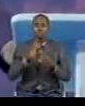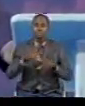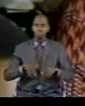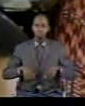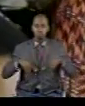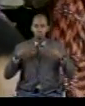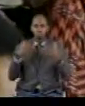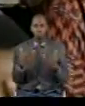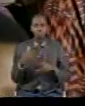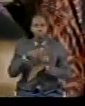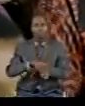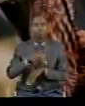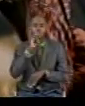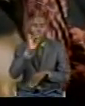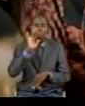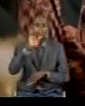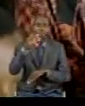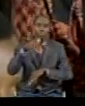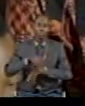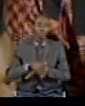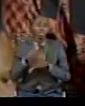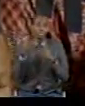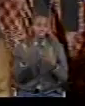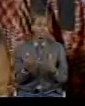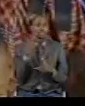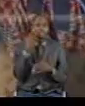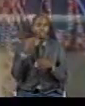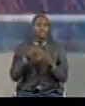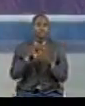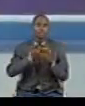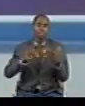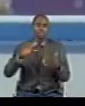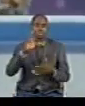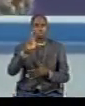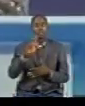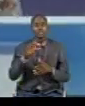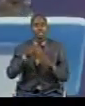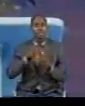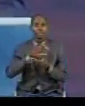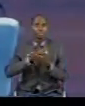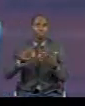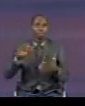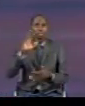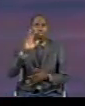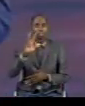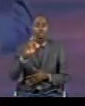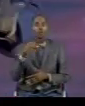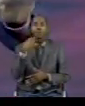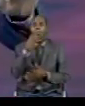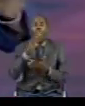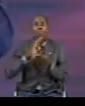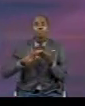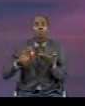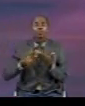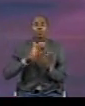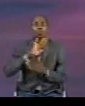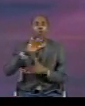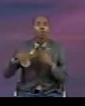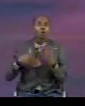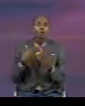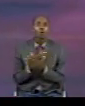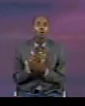is your night. Now look at verse 3. It says in verse 3, who forgiveth all